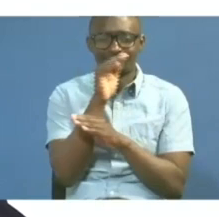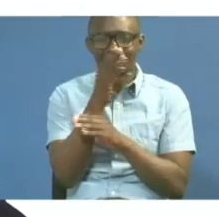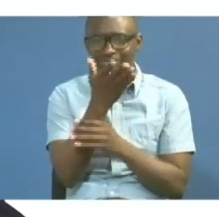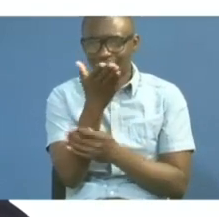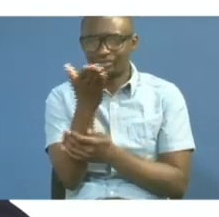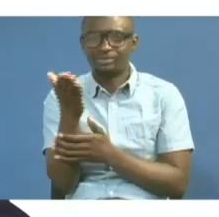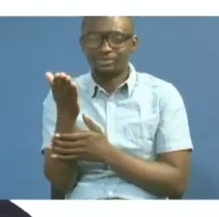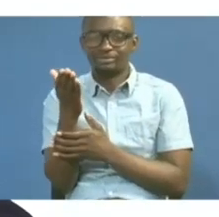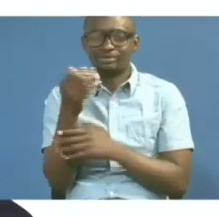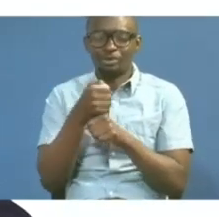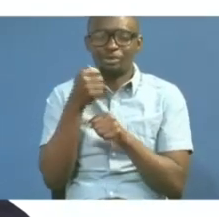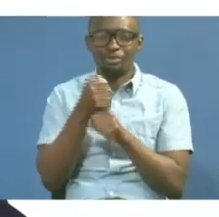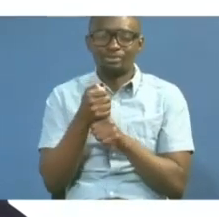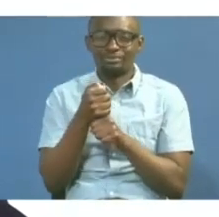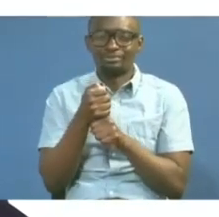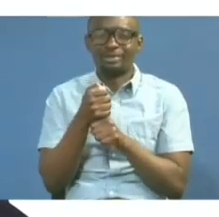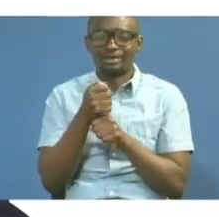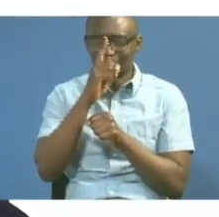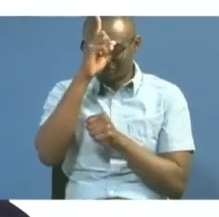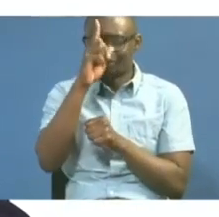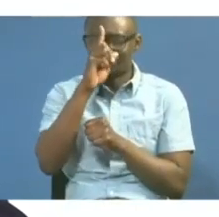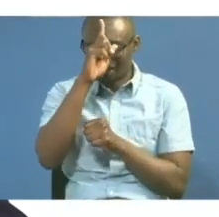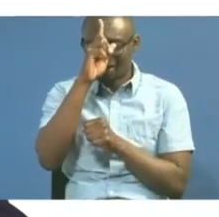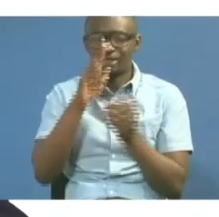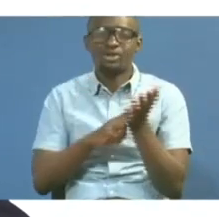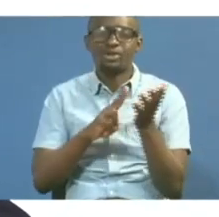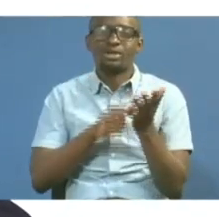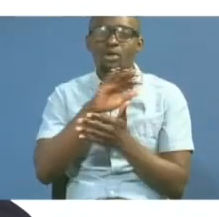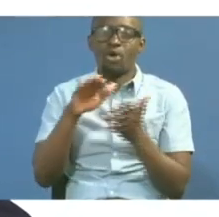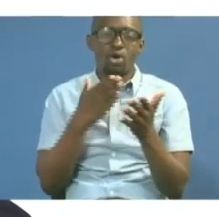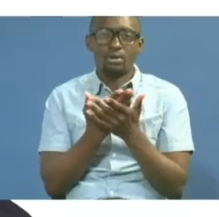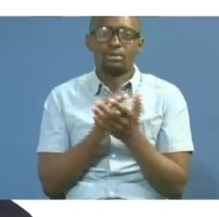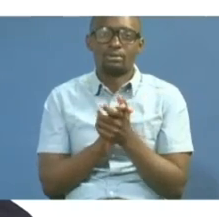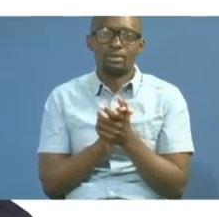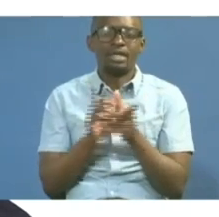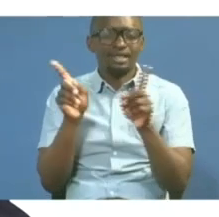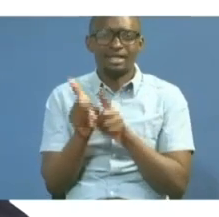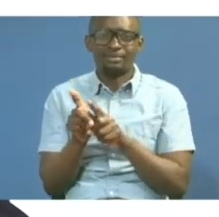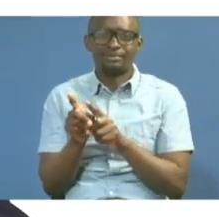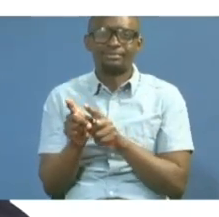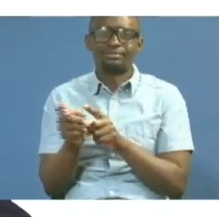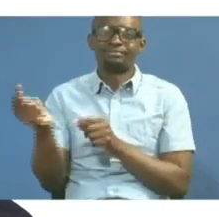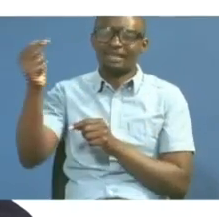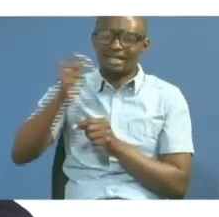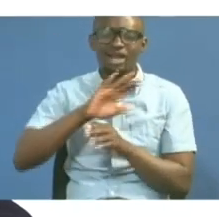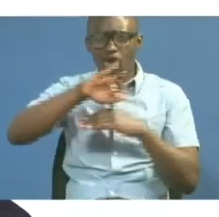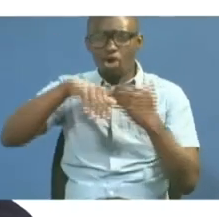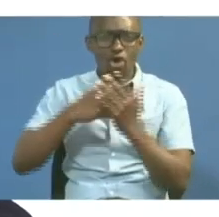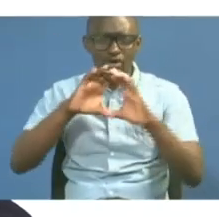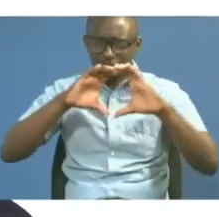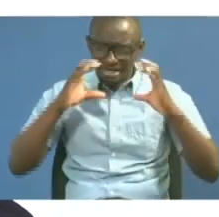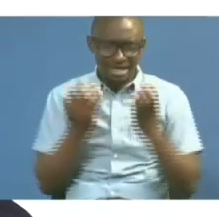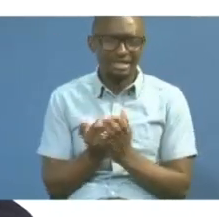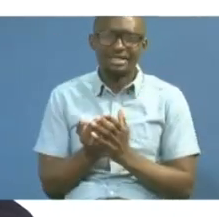course. So I urge you to take all you need seriously, because they count for your degree, and ensure that also you attend all